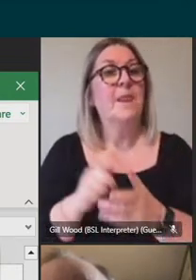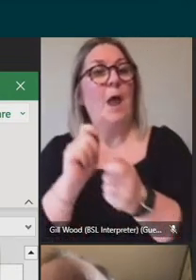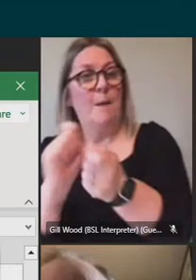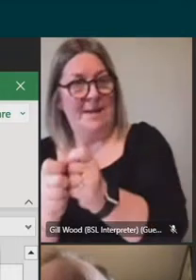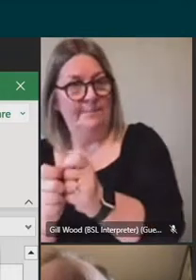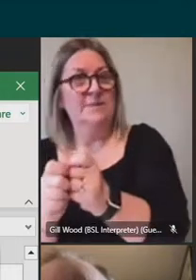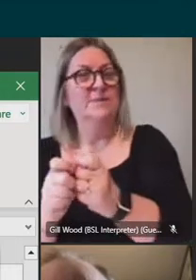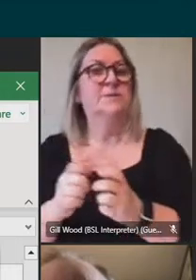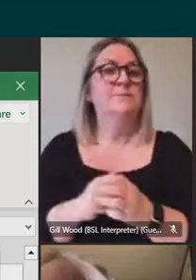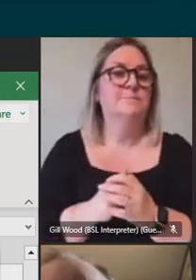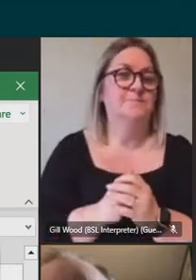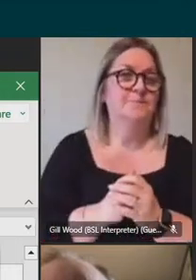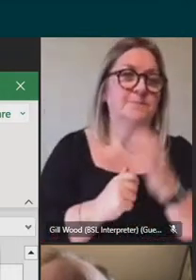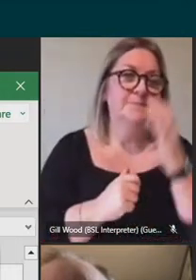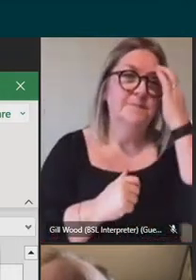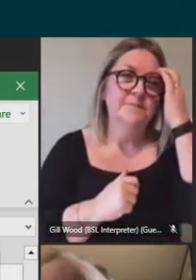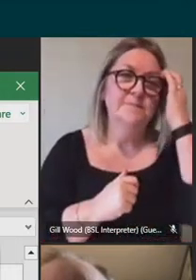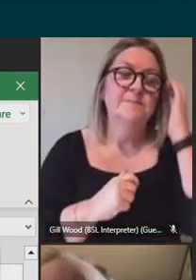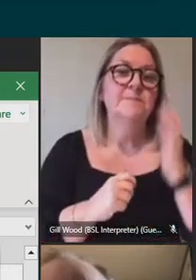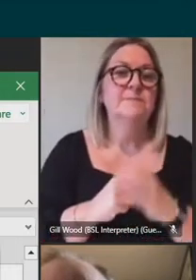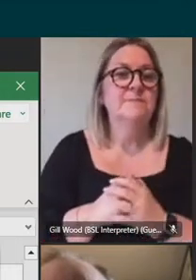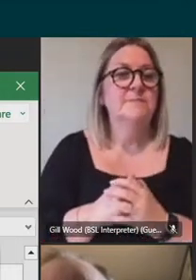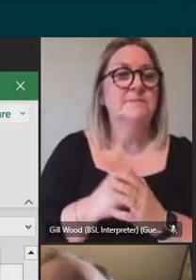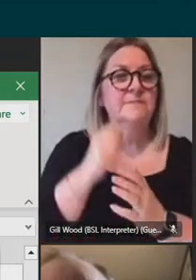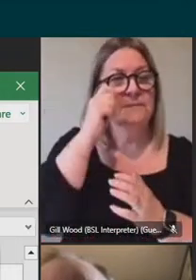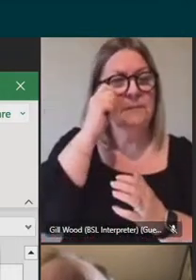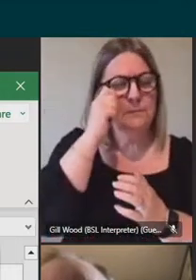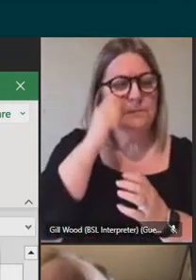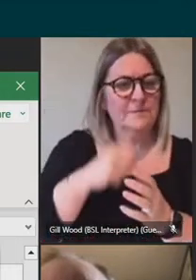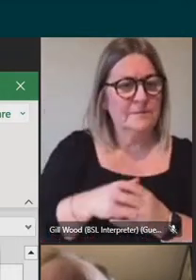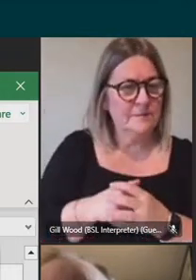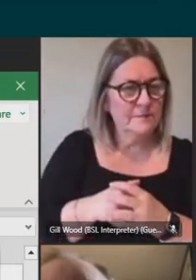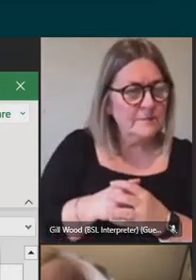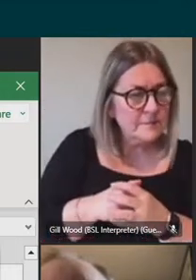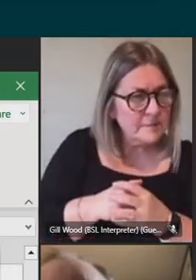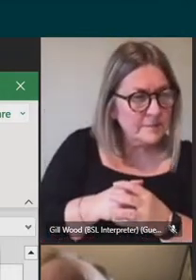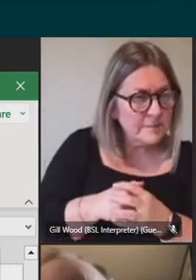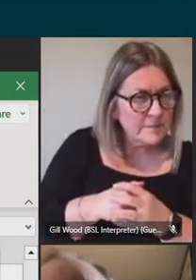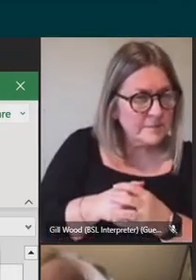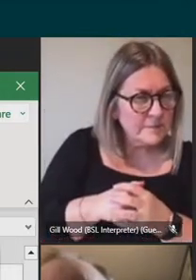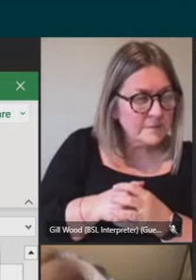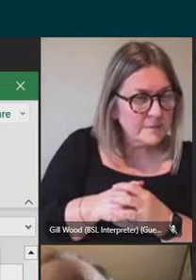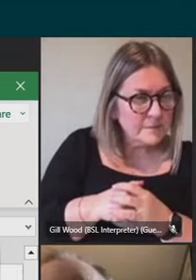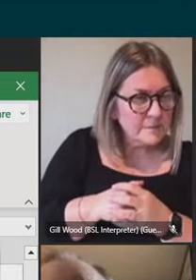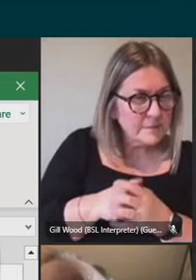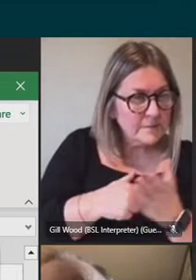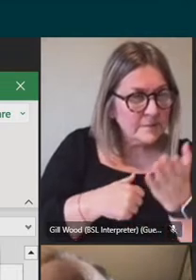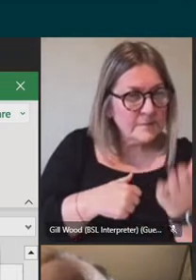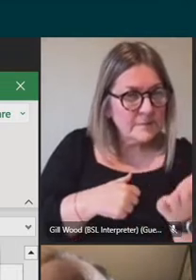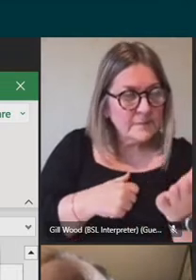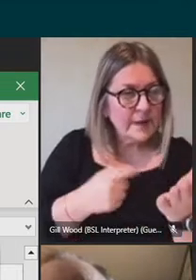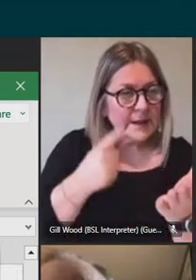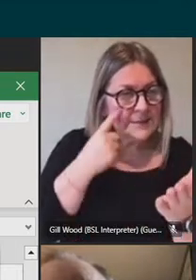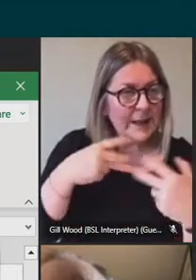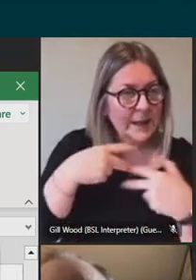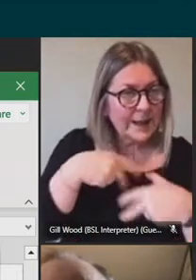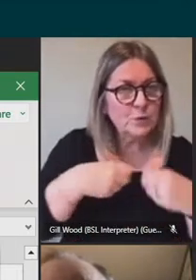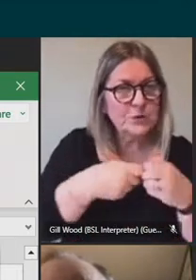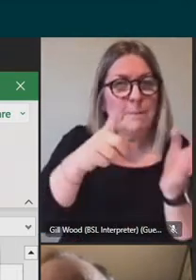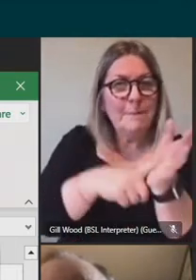Amendment. Okay. And I see that Councillor Bell's replied on the